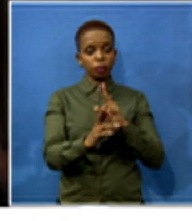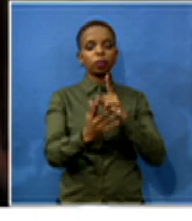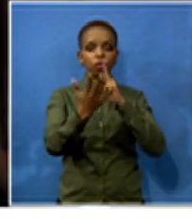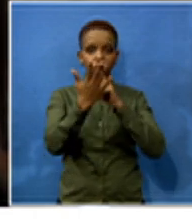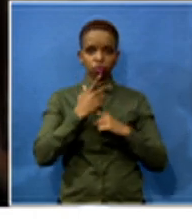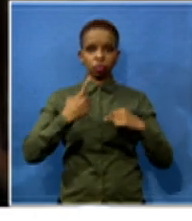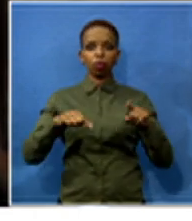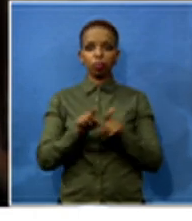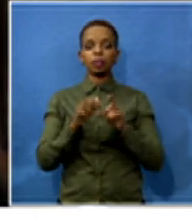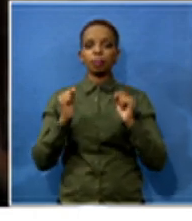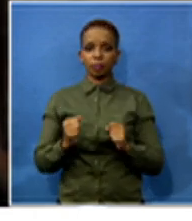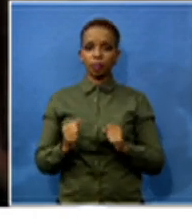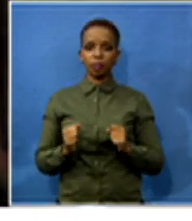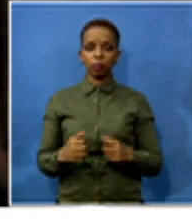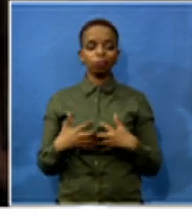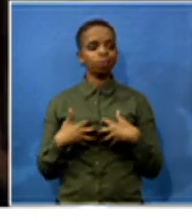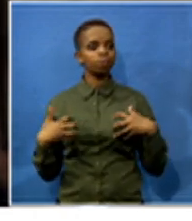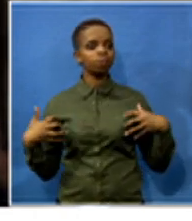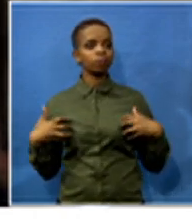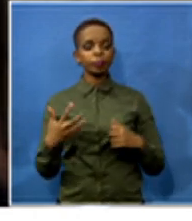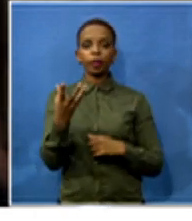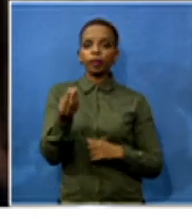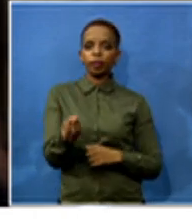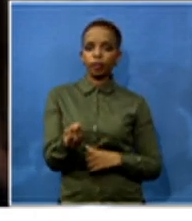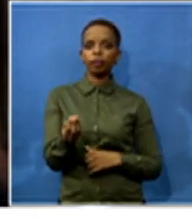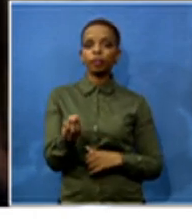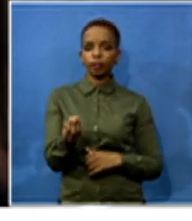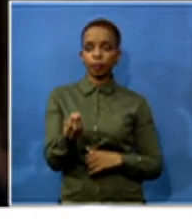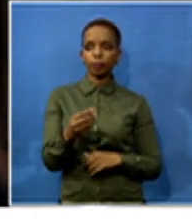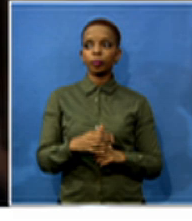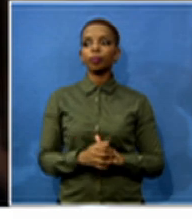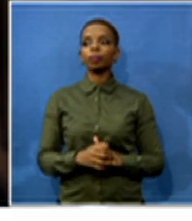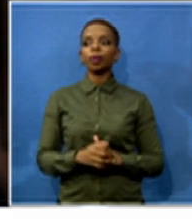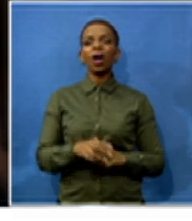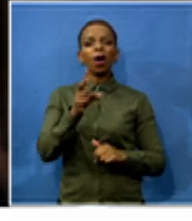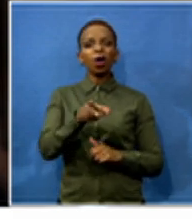of anxiety. Also, we've seen that in the first week,